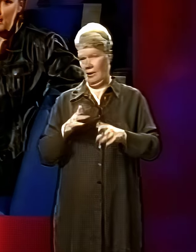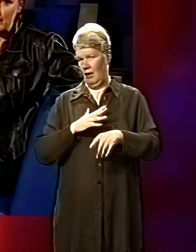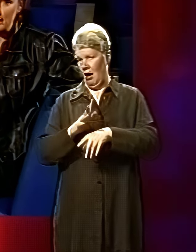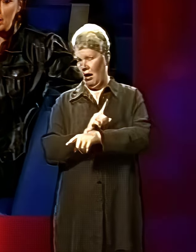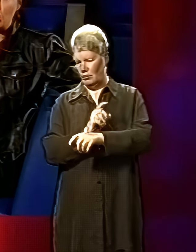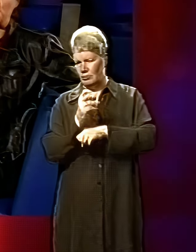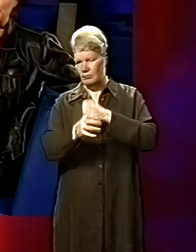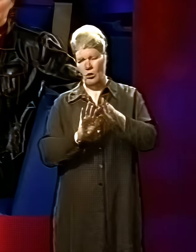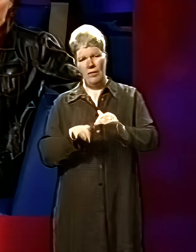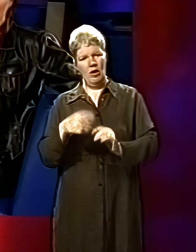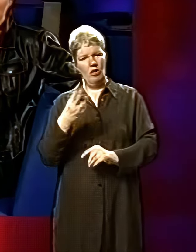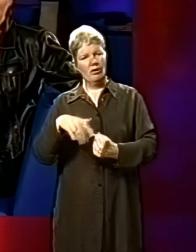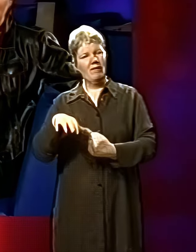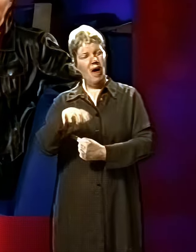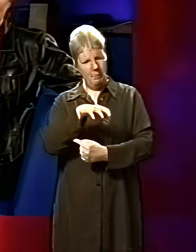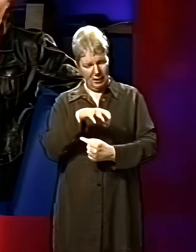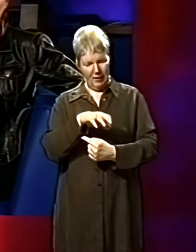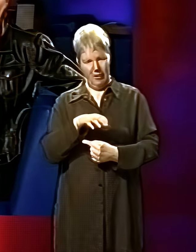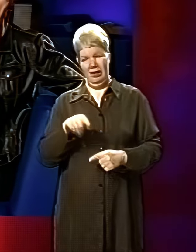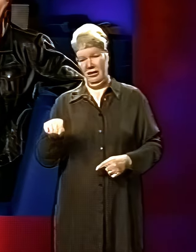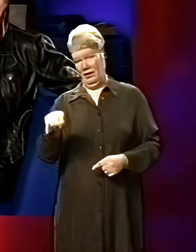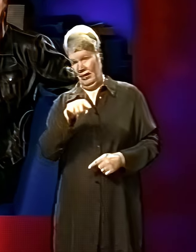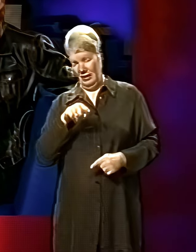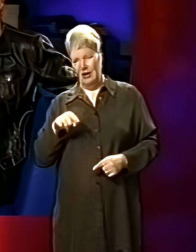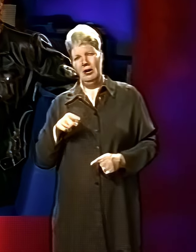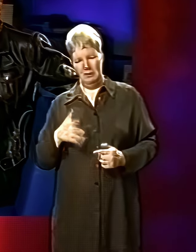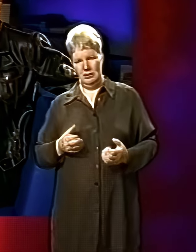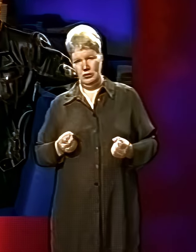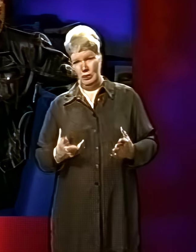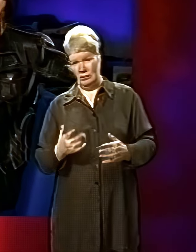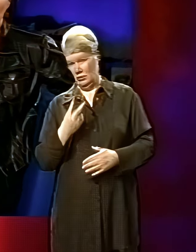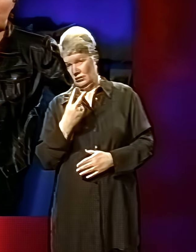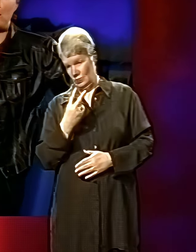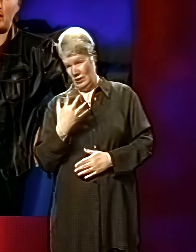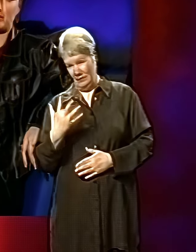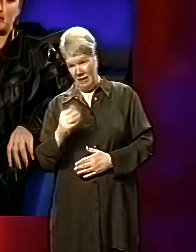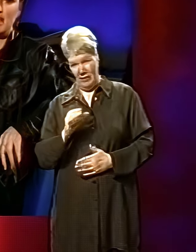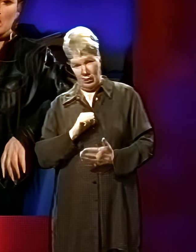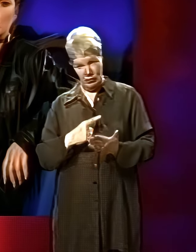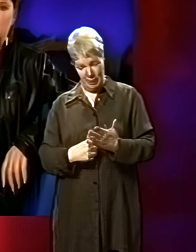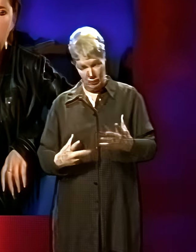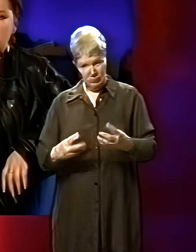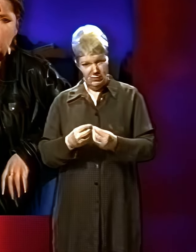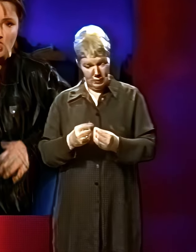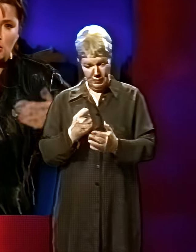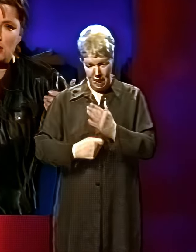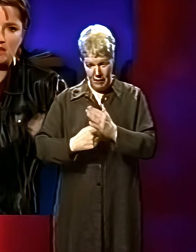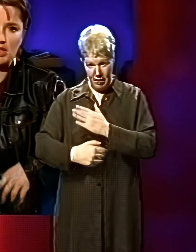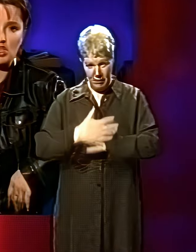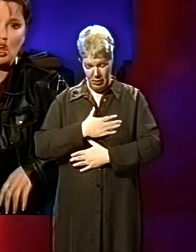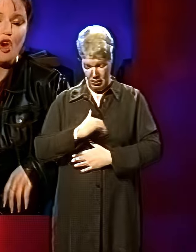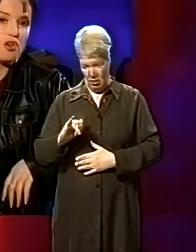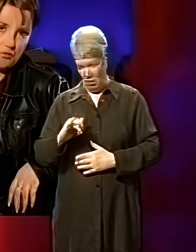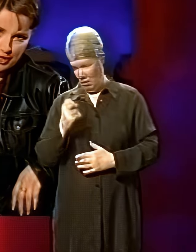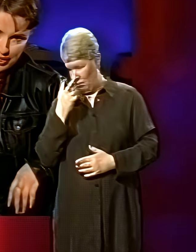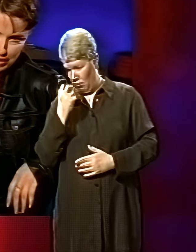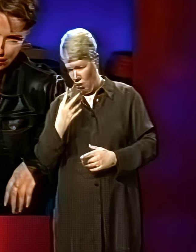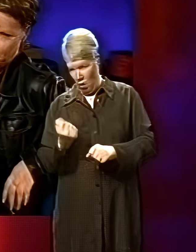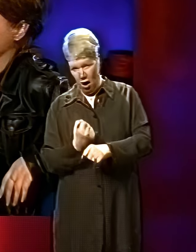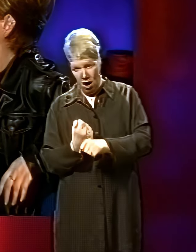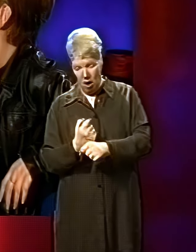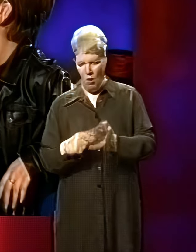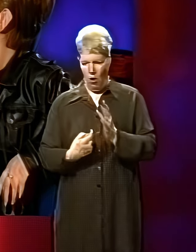three families who, between them, spent nearly £25,000 on dolphin bathrooms, which were either shoddily finished or not